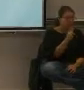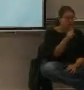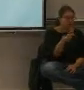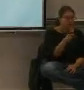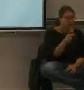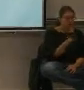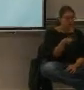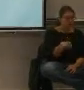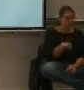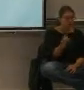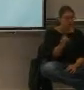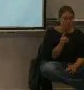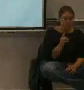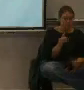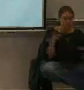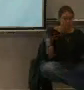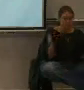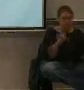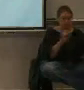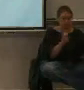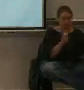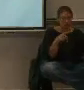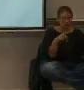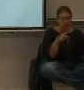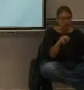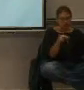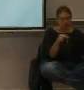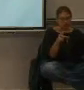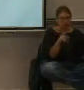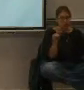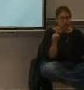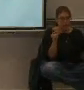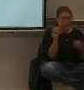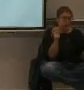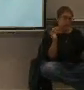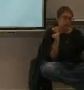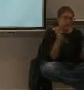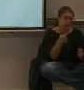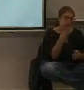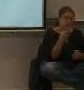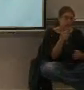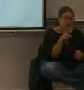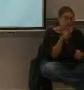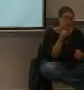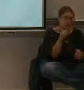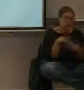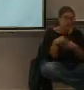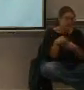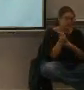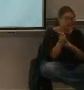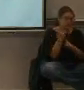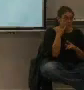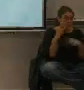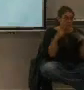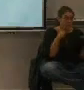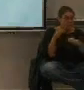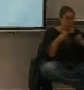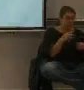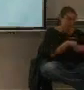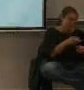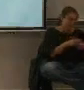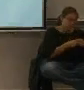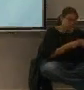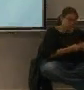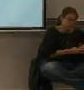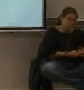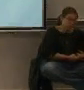you come upon a cloud of zooplankton poo or something, and there's all this phosphate out in the environment. If you can take it up and pack it